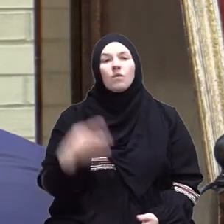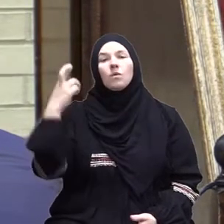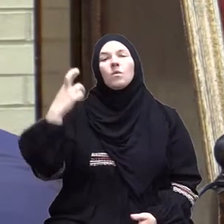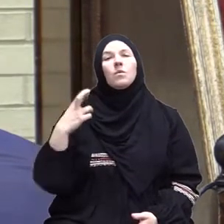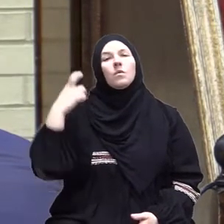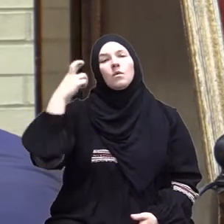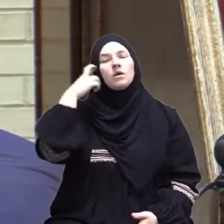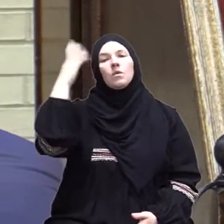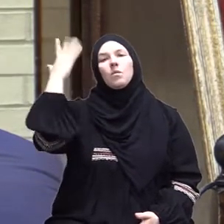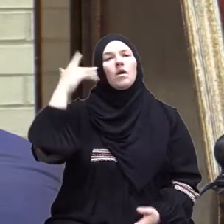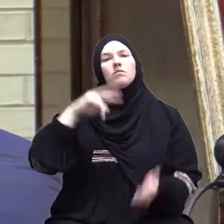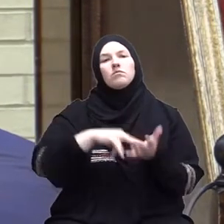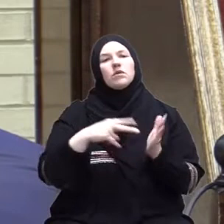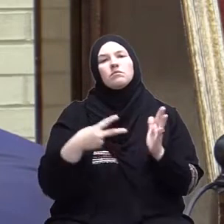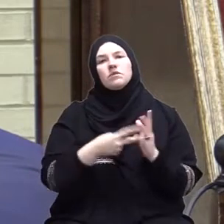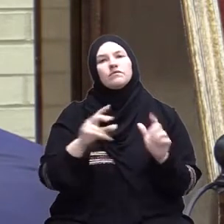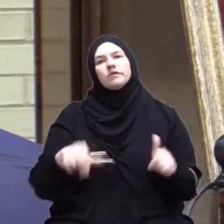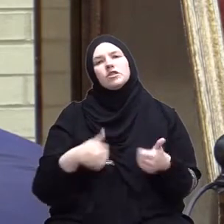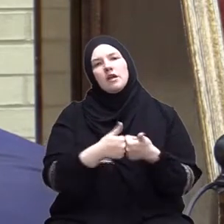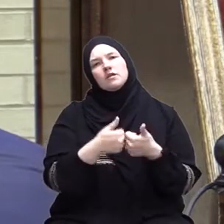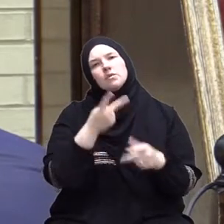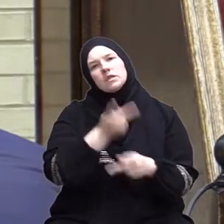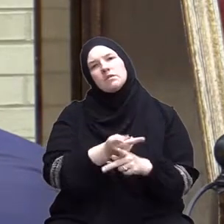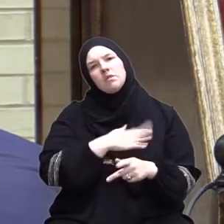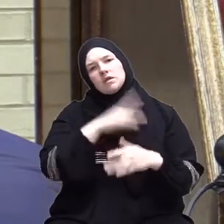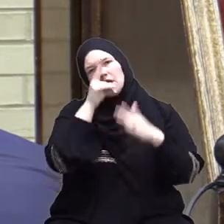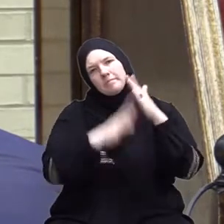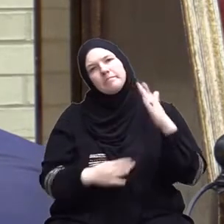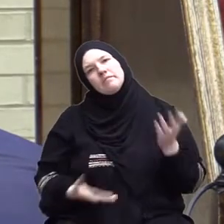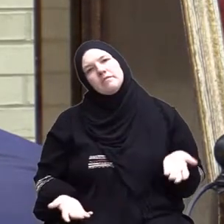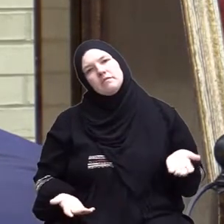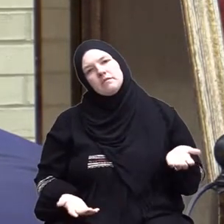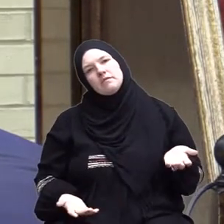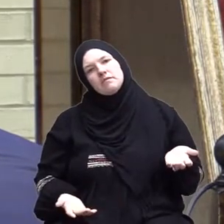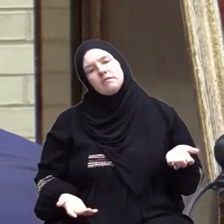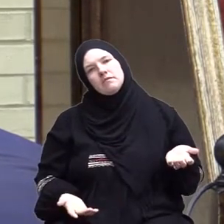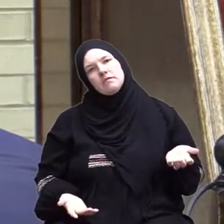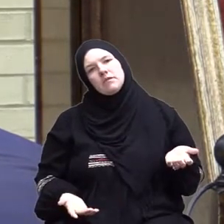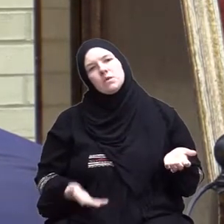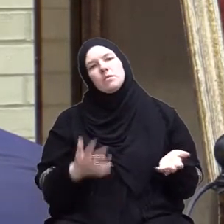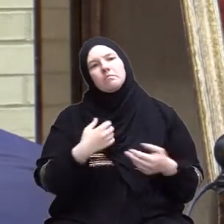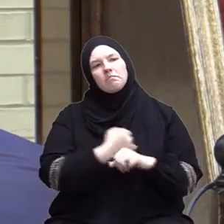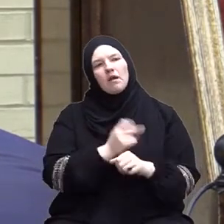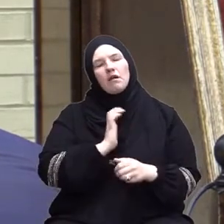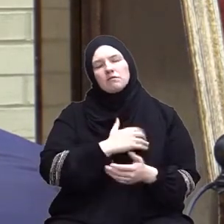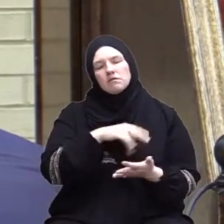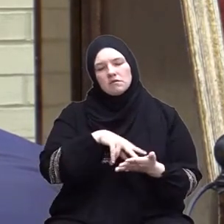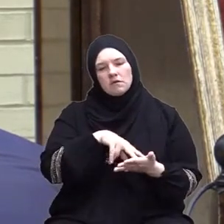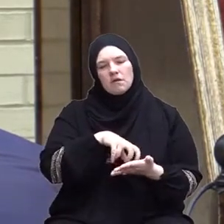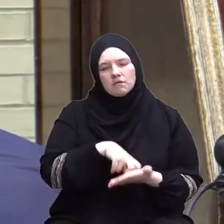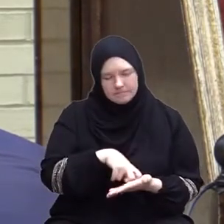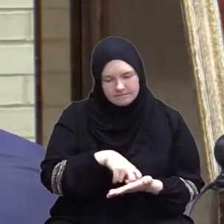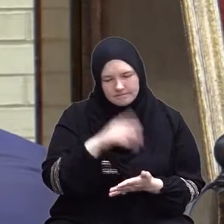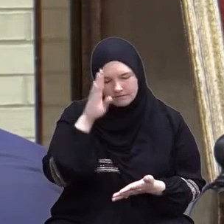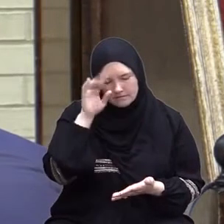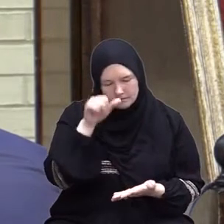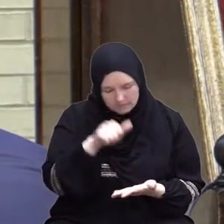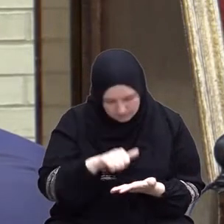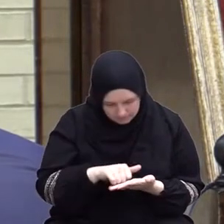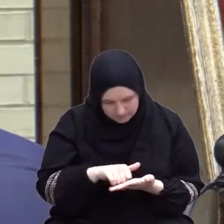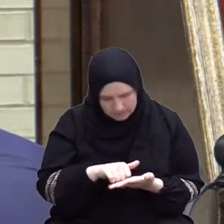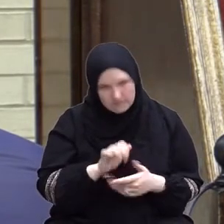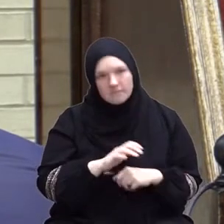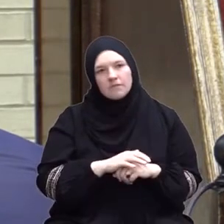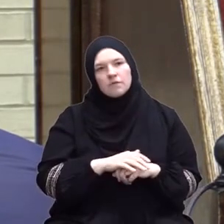The purpose of challenges is to humble us and to bring us on our knees and on our heads on